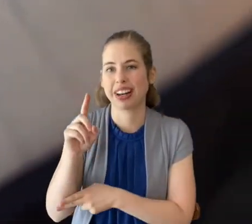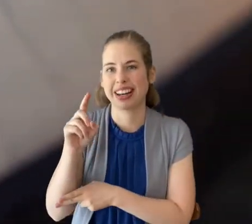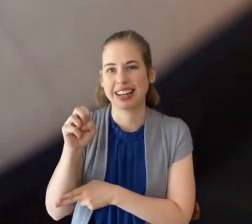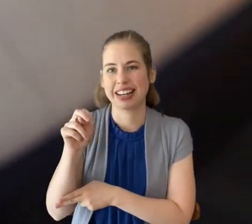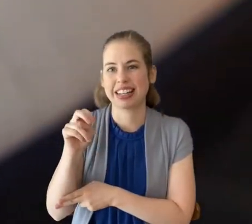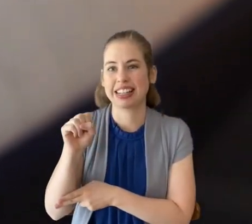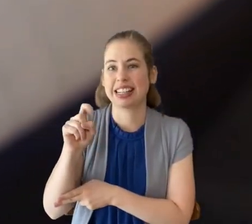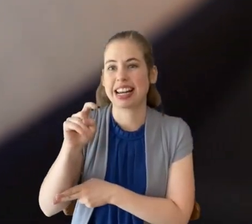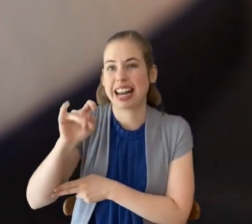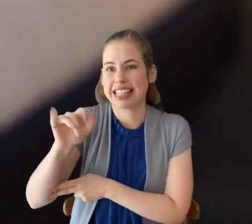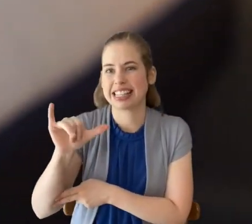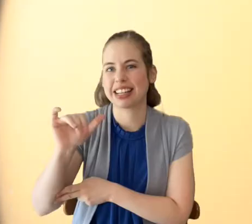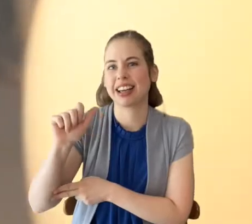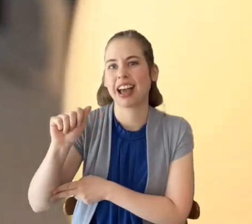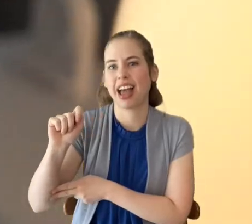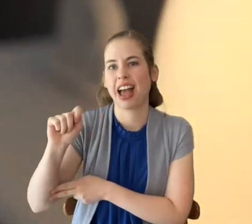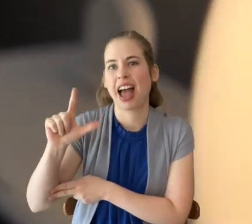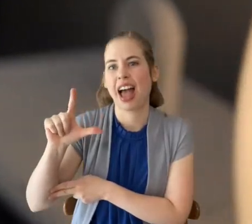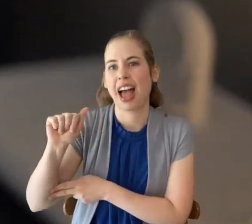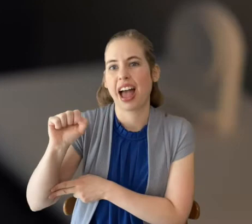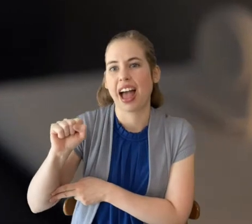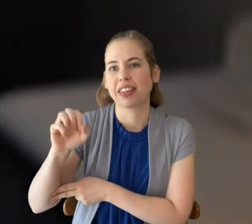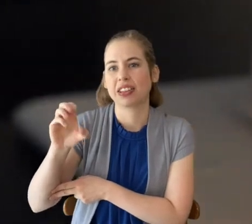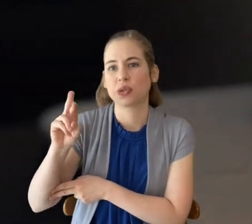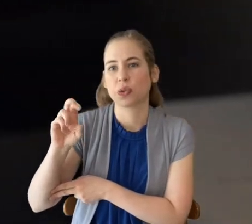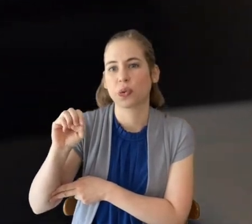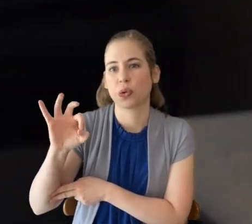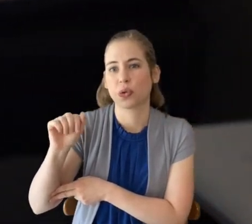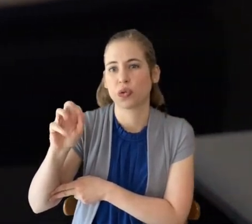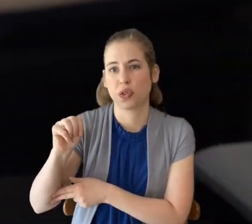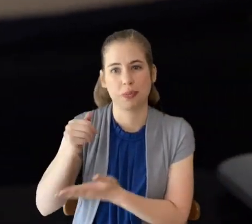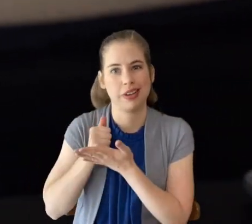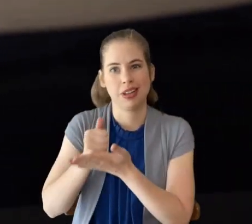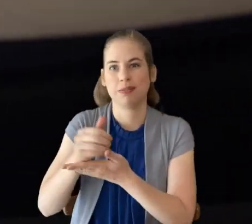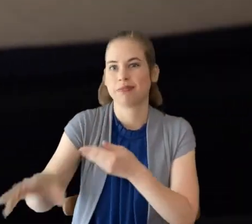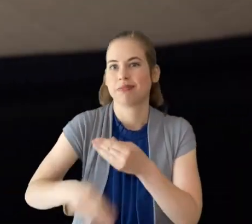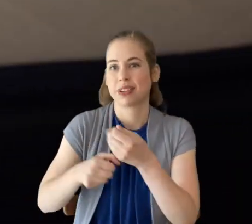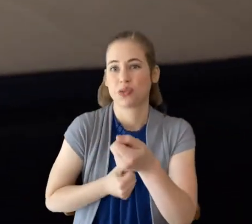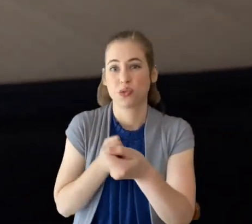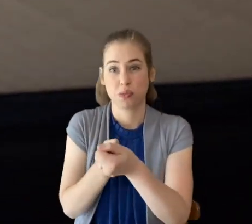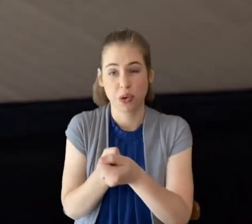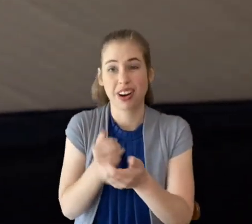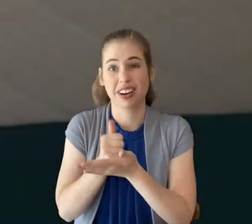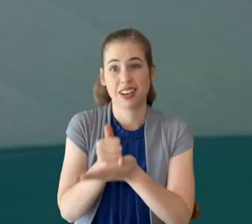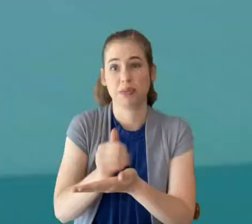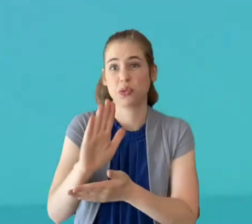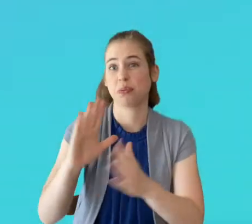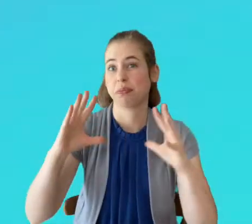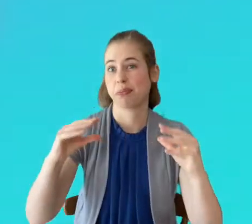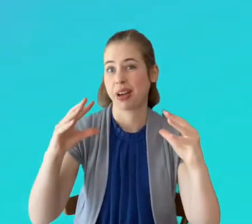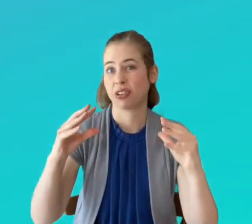density Atlas core foam. This layer is designed for enhanced support and sag resistance.